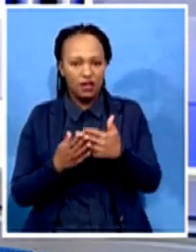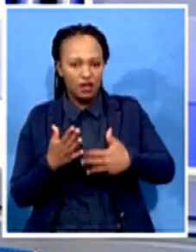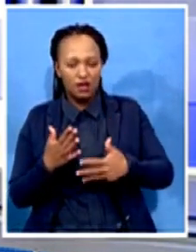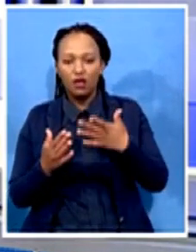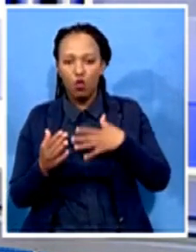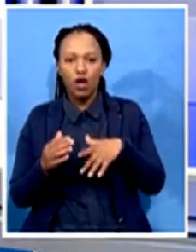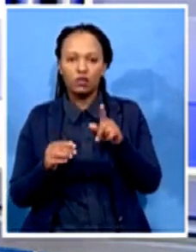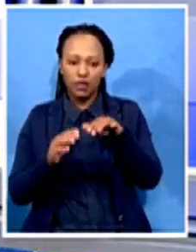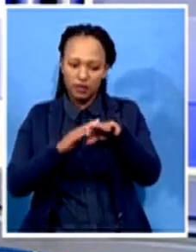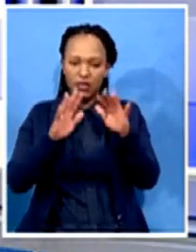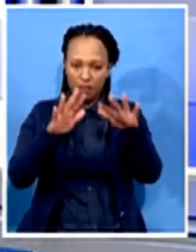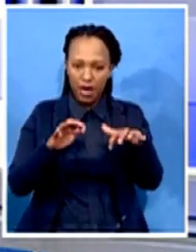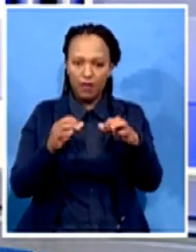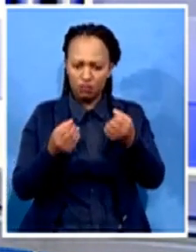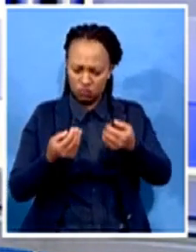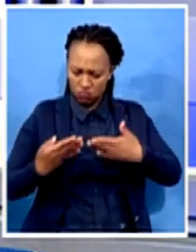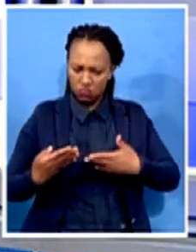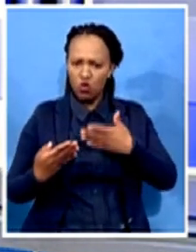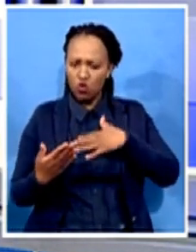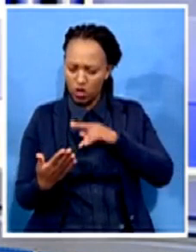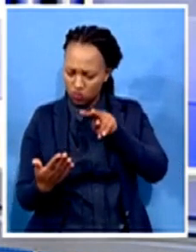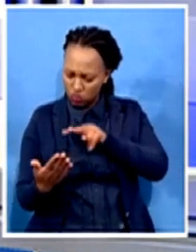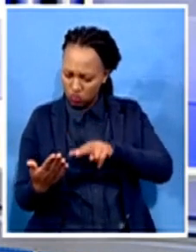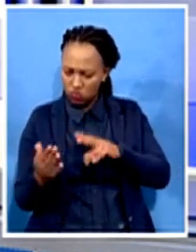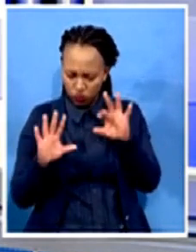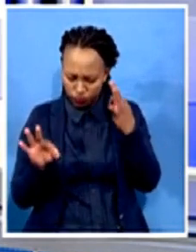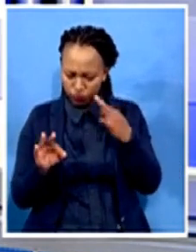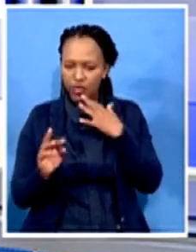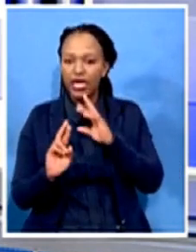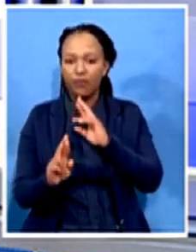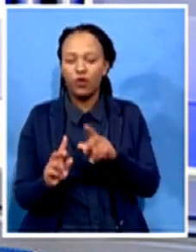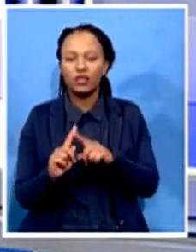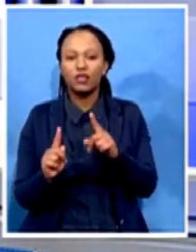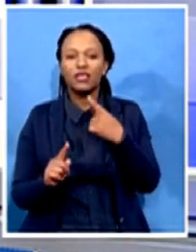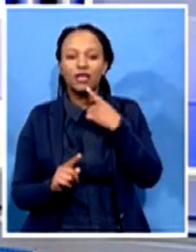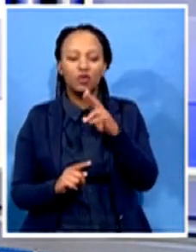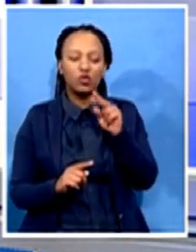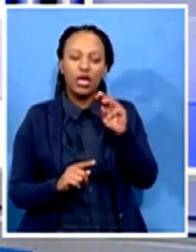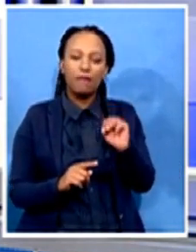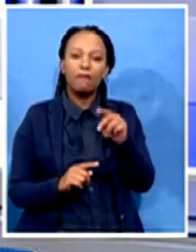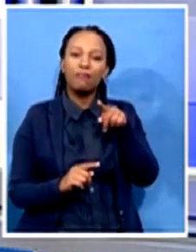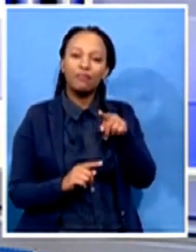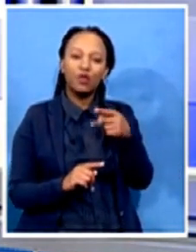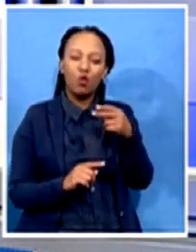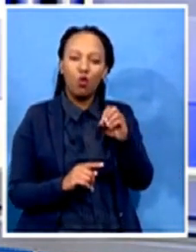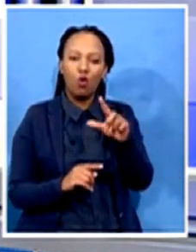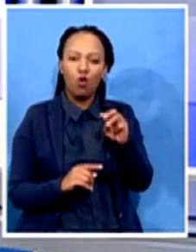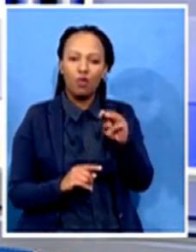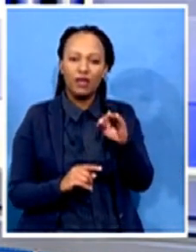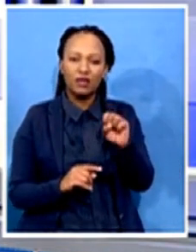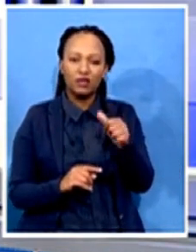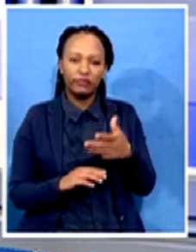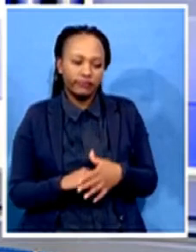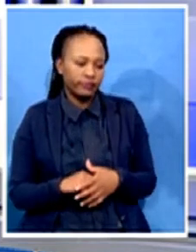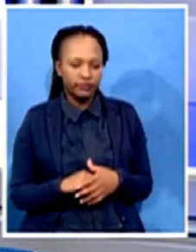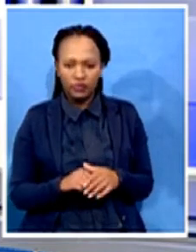scrutinize this report. General Bantu Holomisa says, basically, he wants the minister out. Abuse of power, he